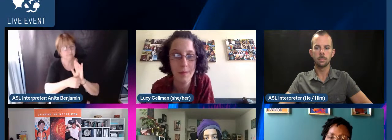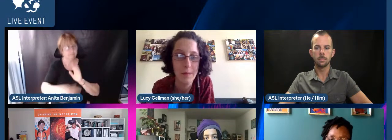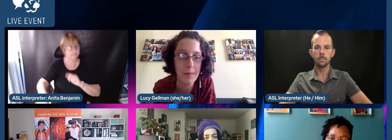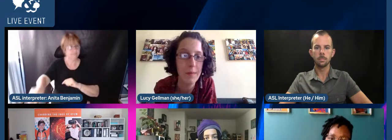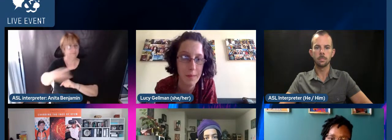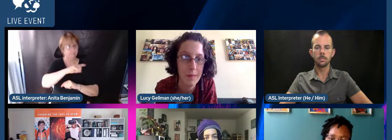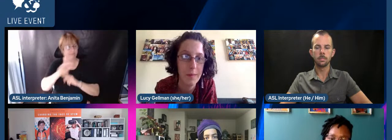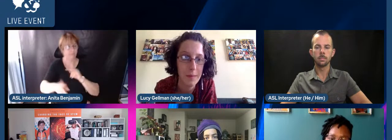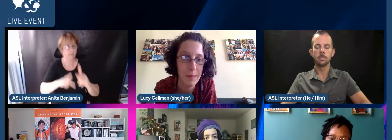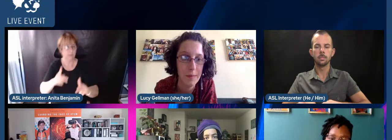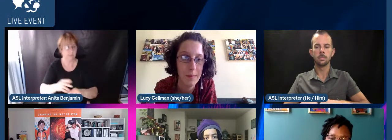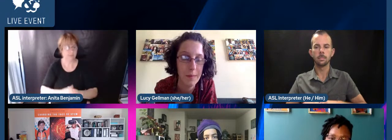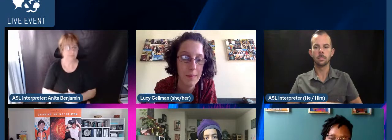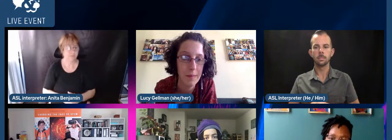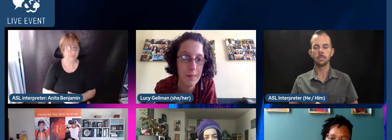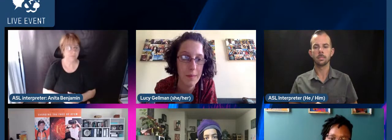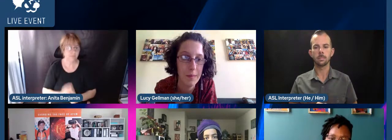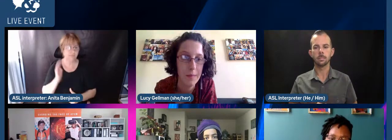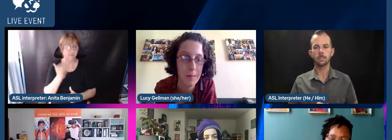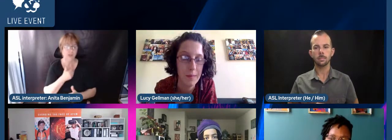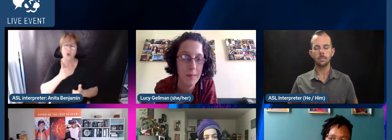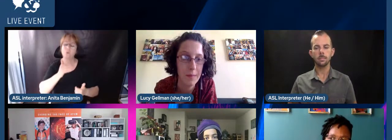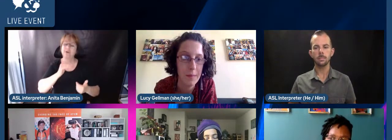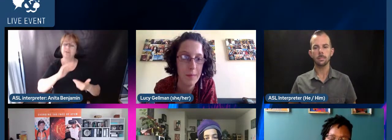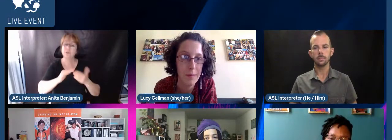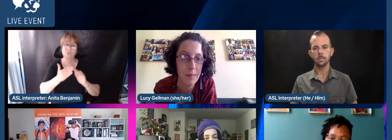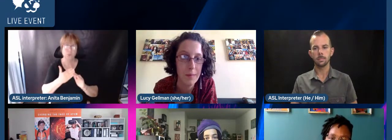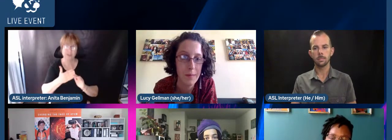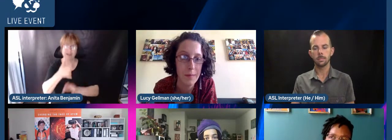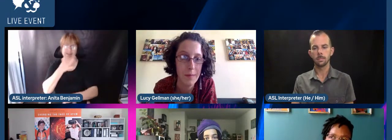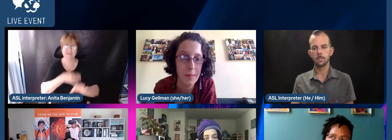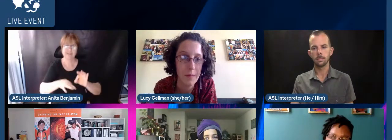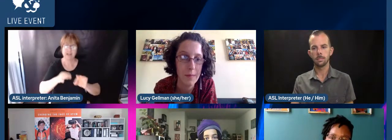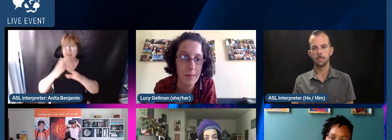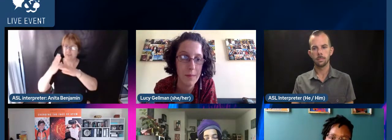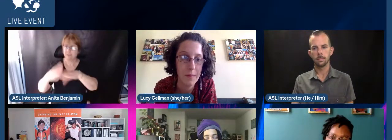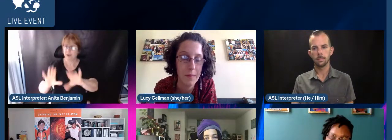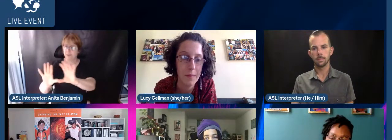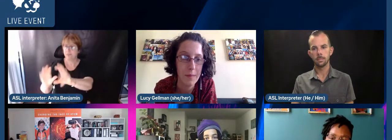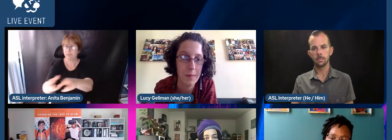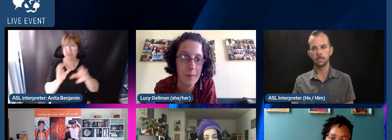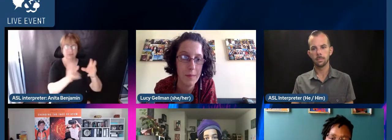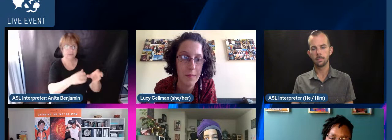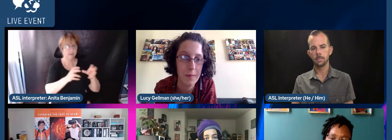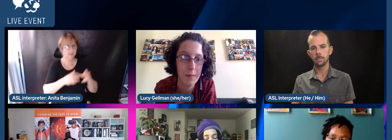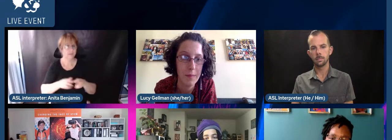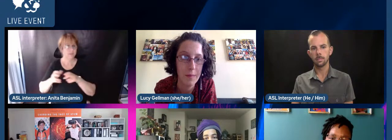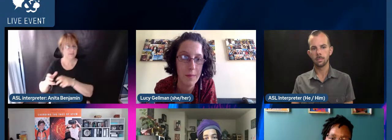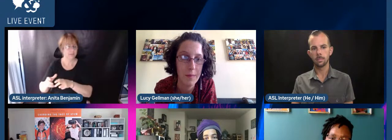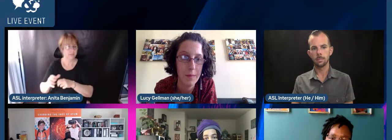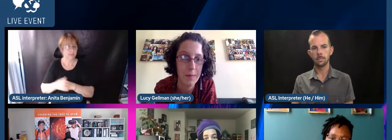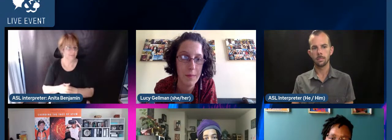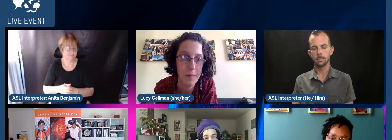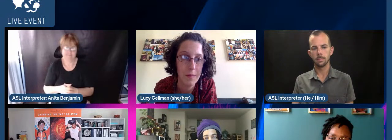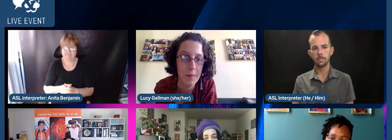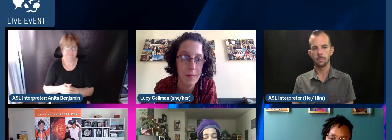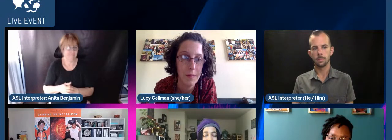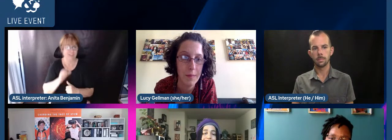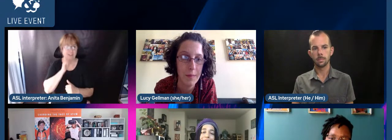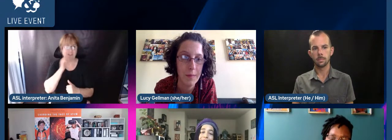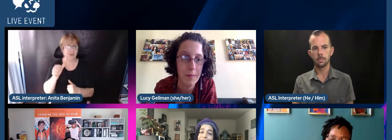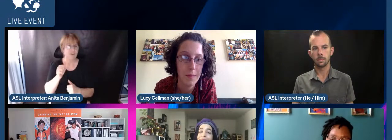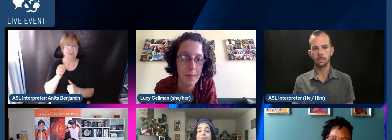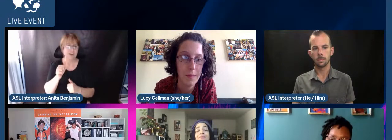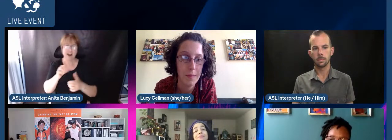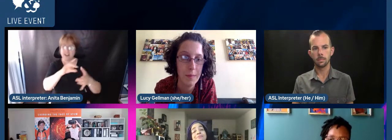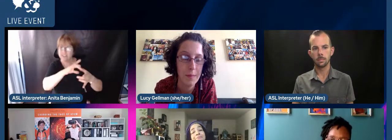them. But our community is so divided. And within that divide, they are not kind